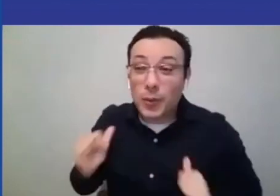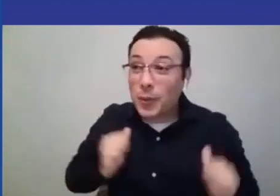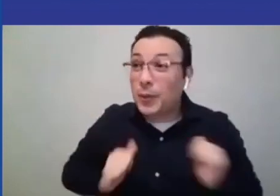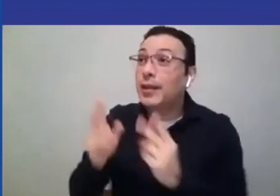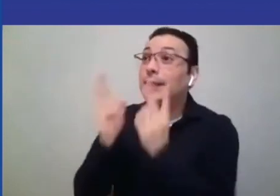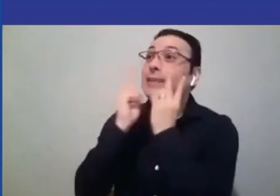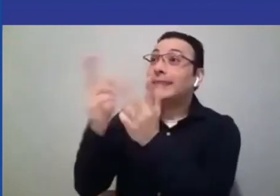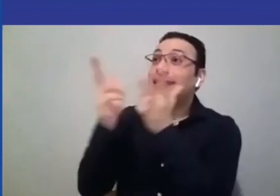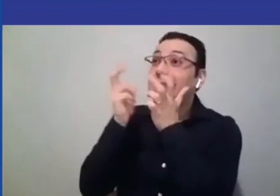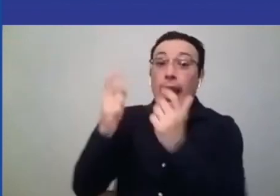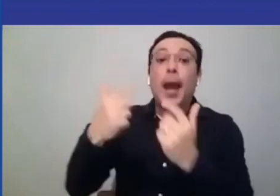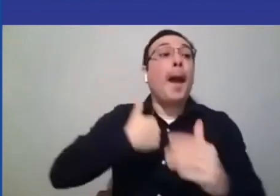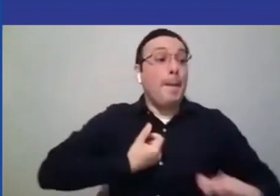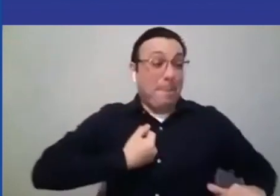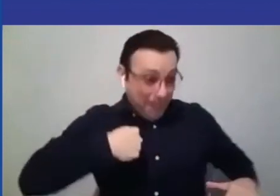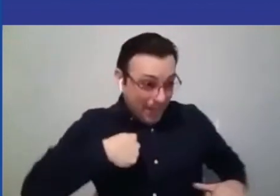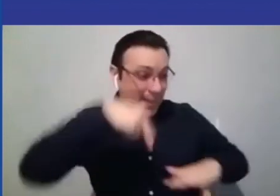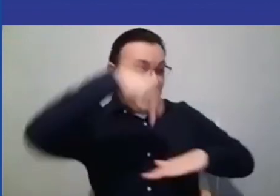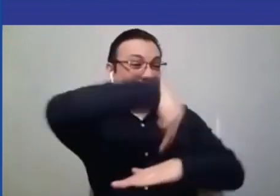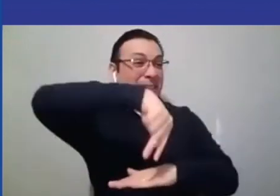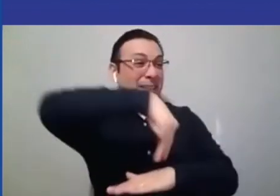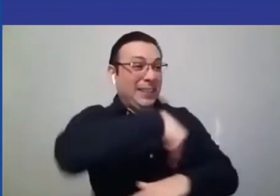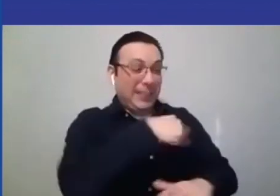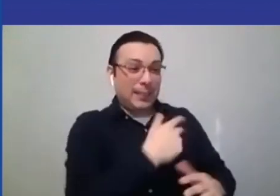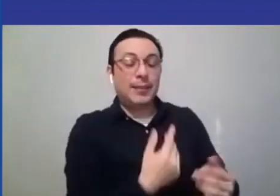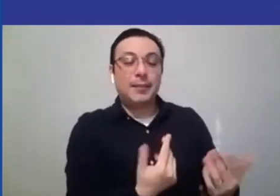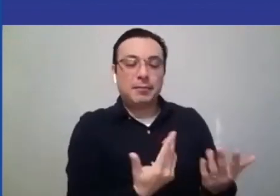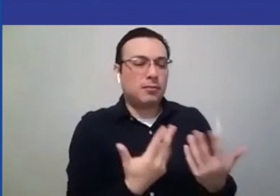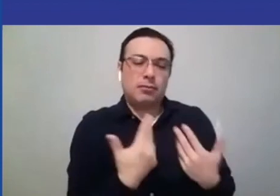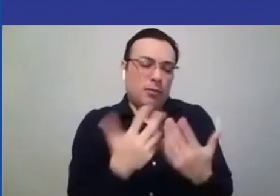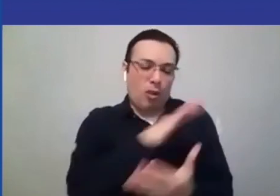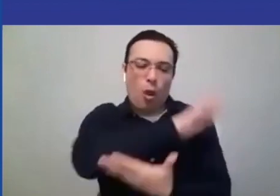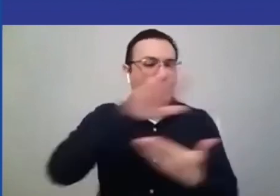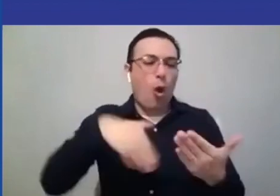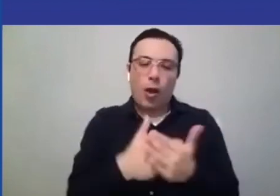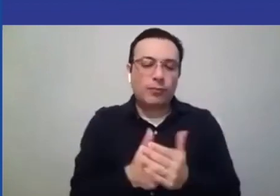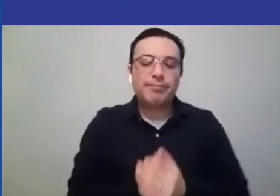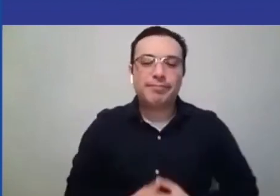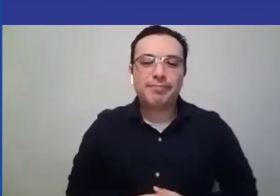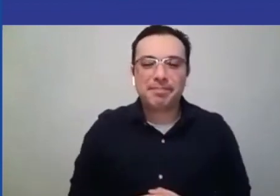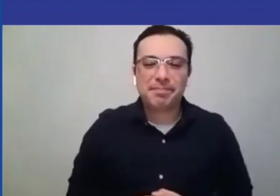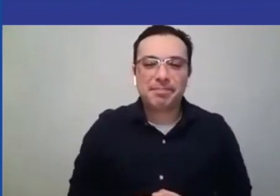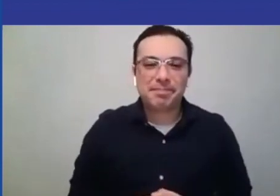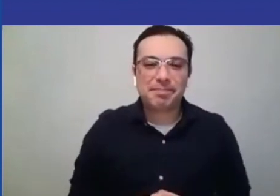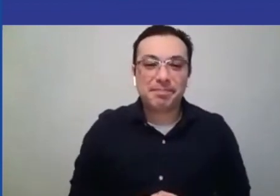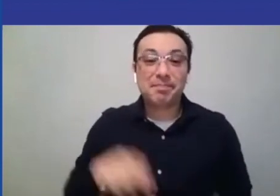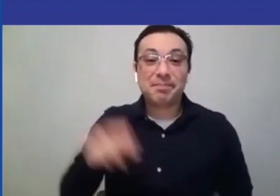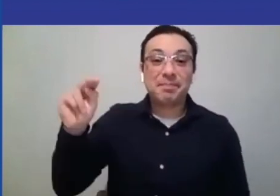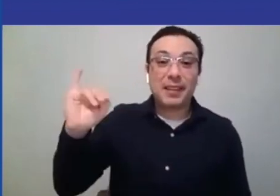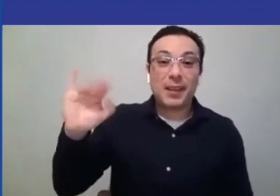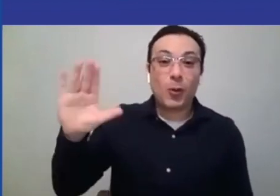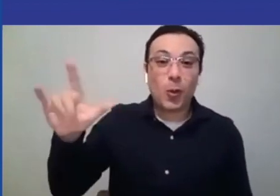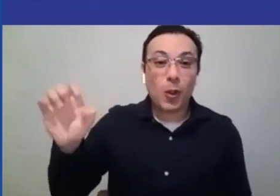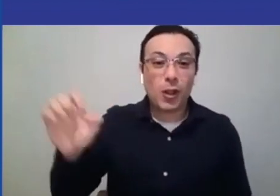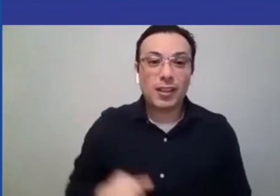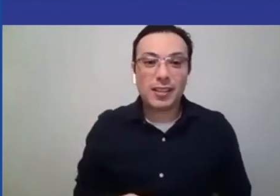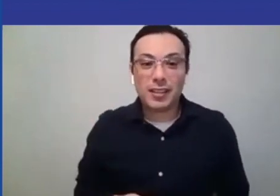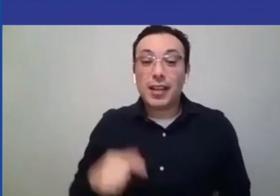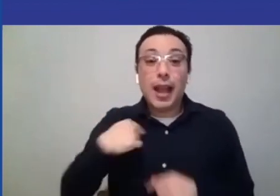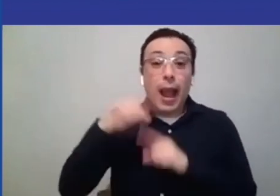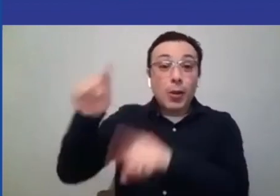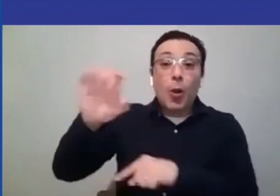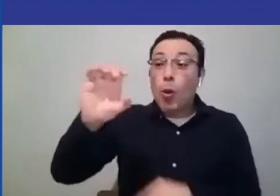and and go and see shows and be in shows. I want all of it. Awesome. Nicole,